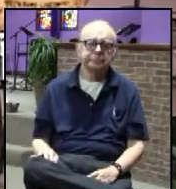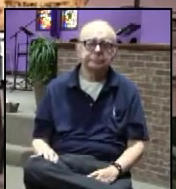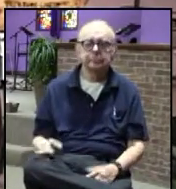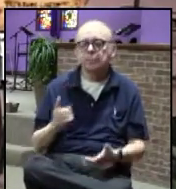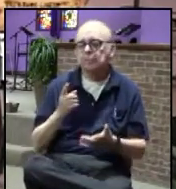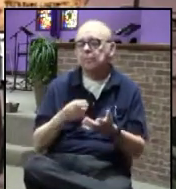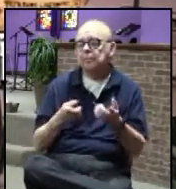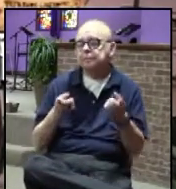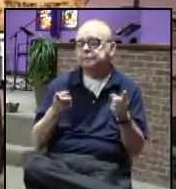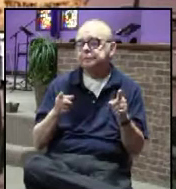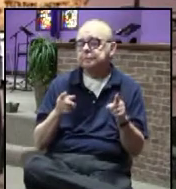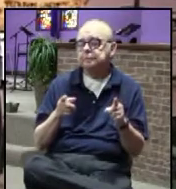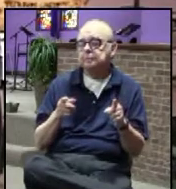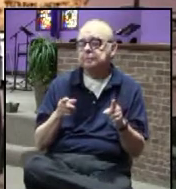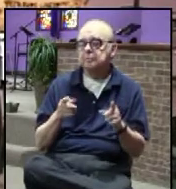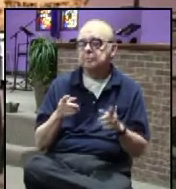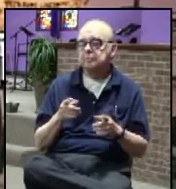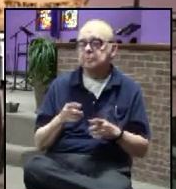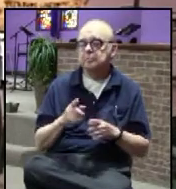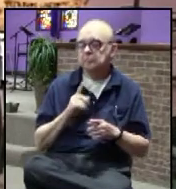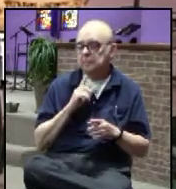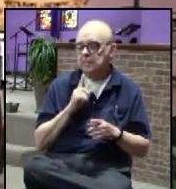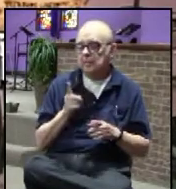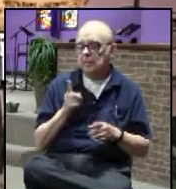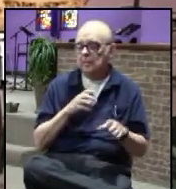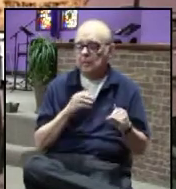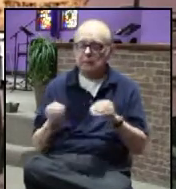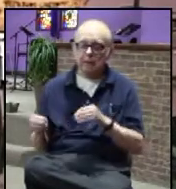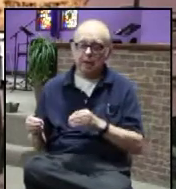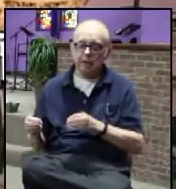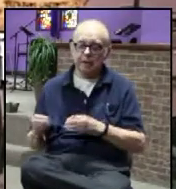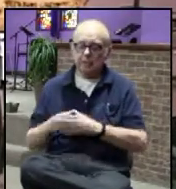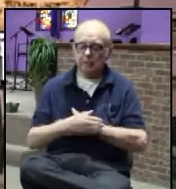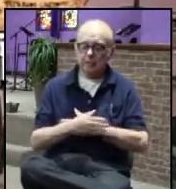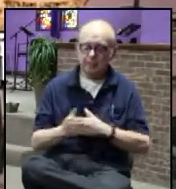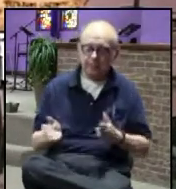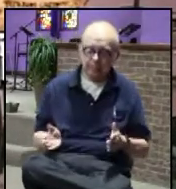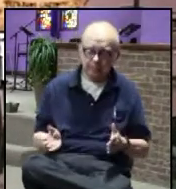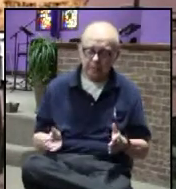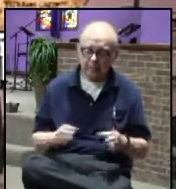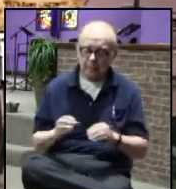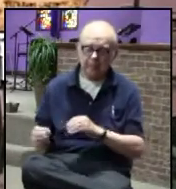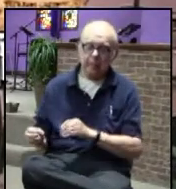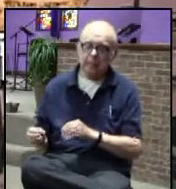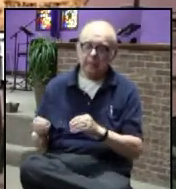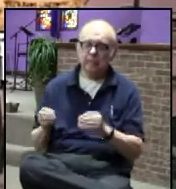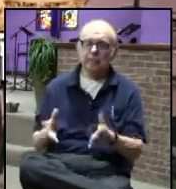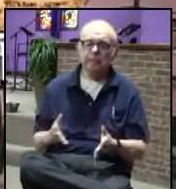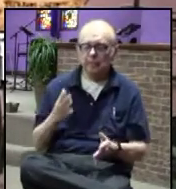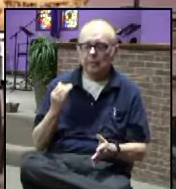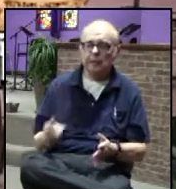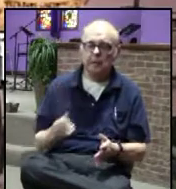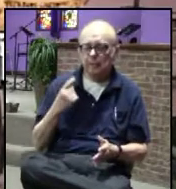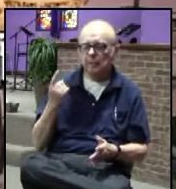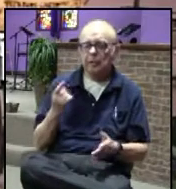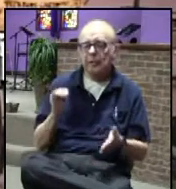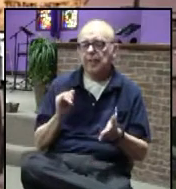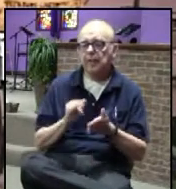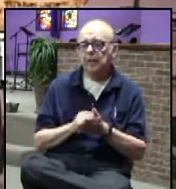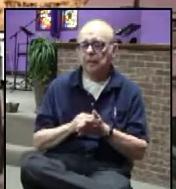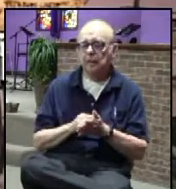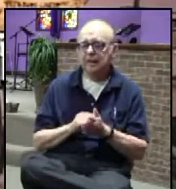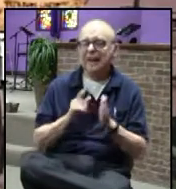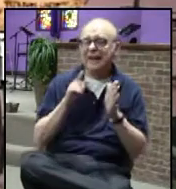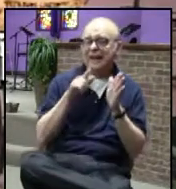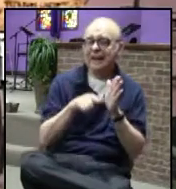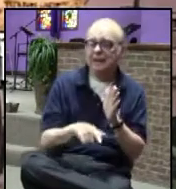what happens is you put it in the box, and they put it in the box because they thought that